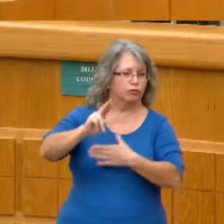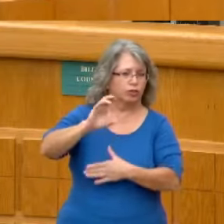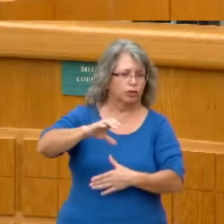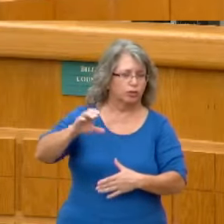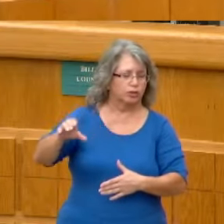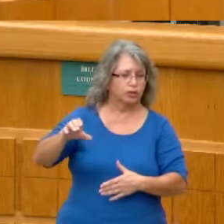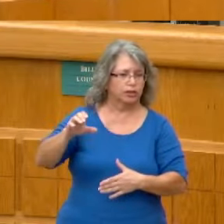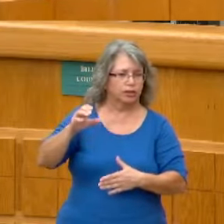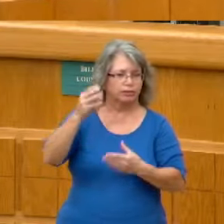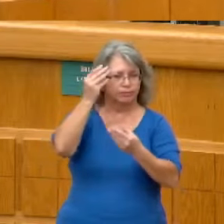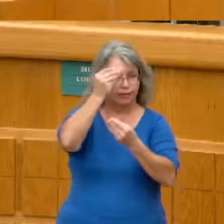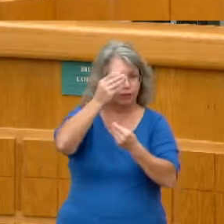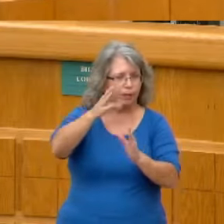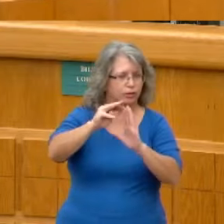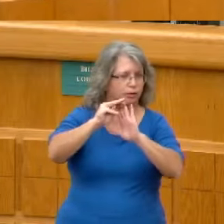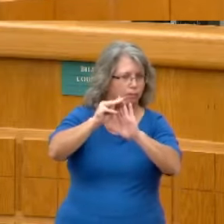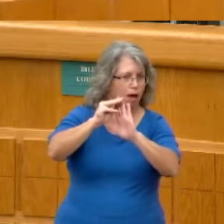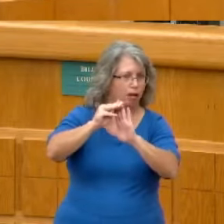and Modeling Team.